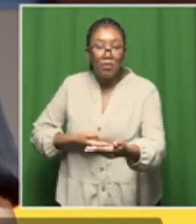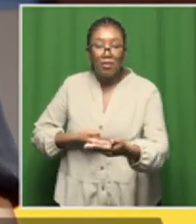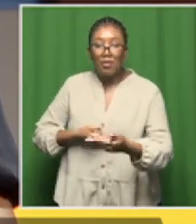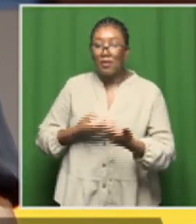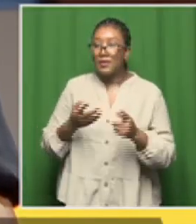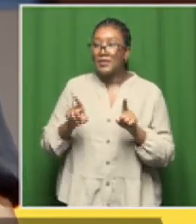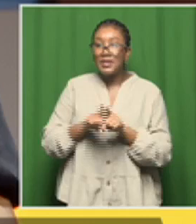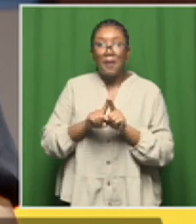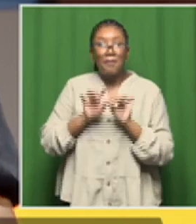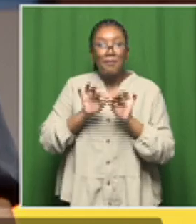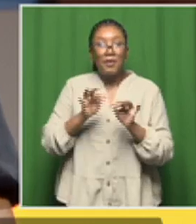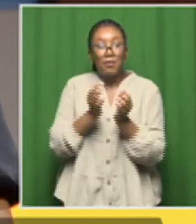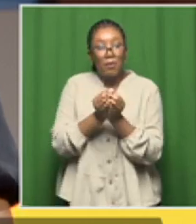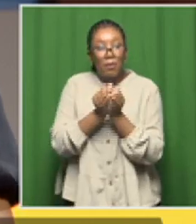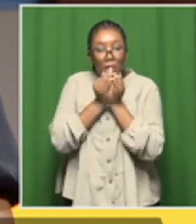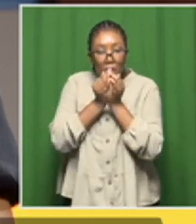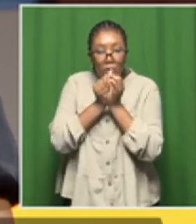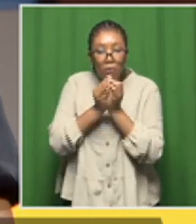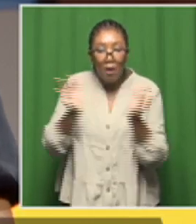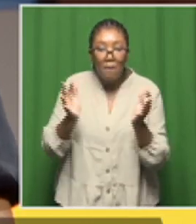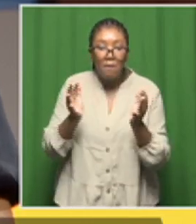diviners of different kinds,